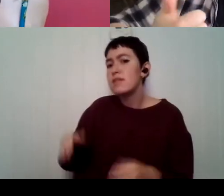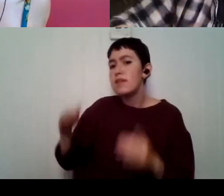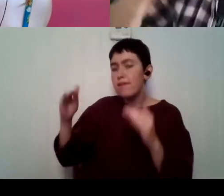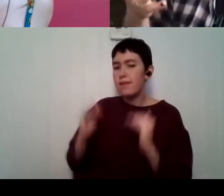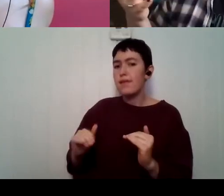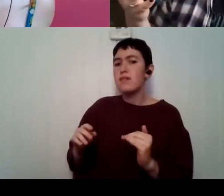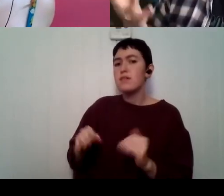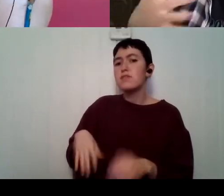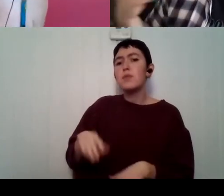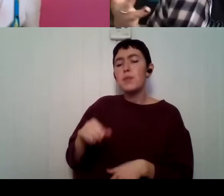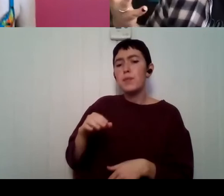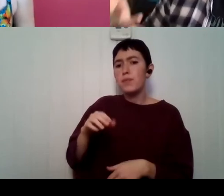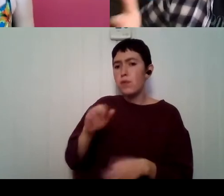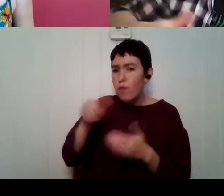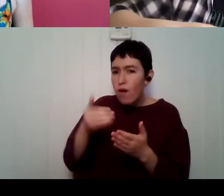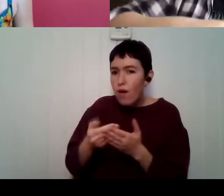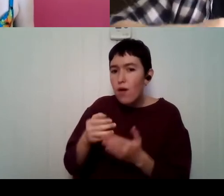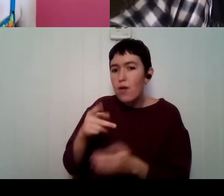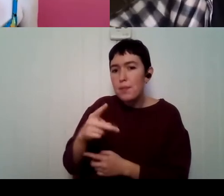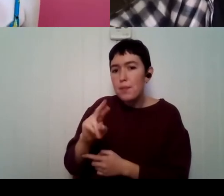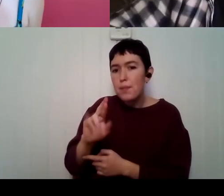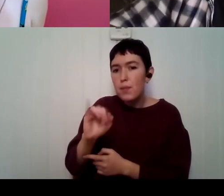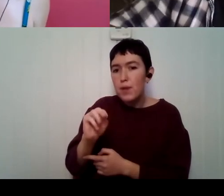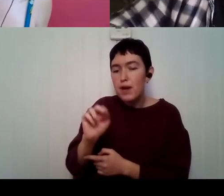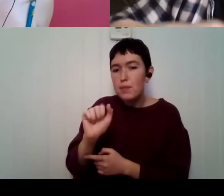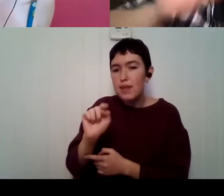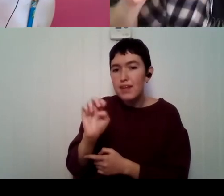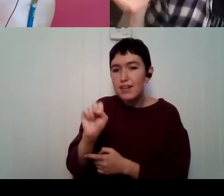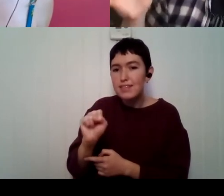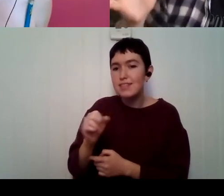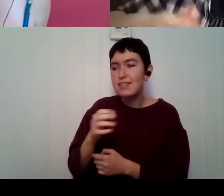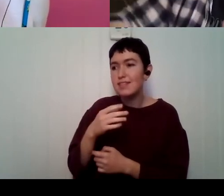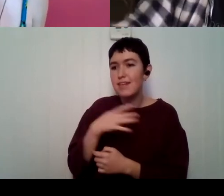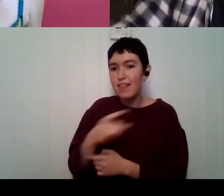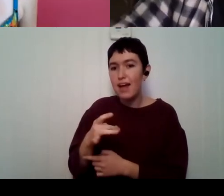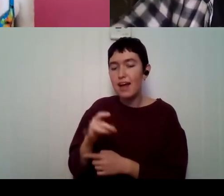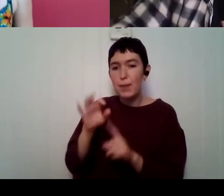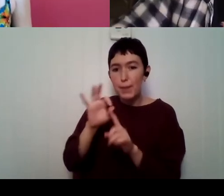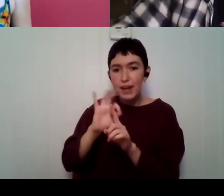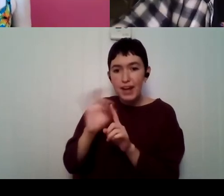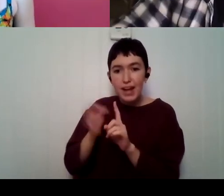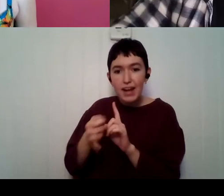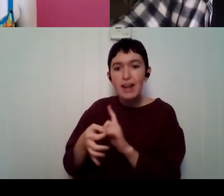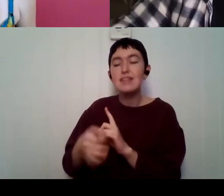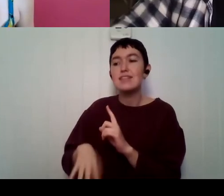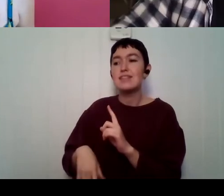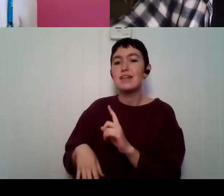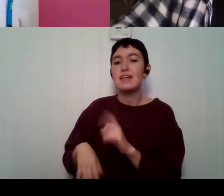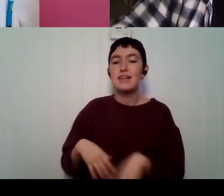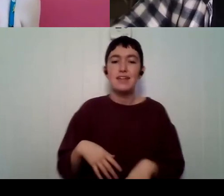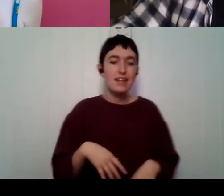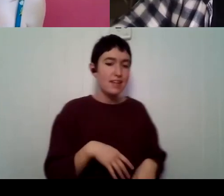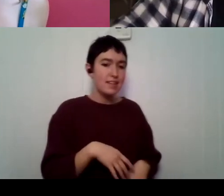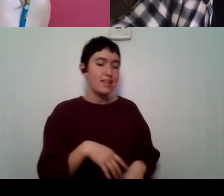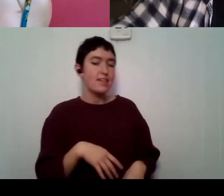like bananas? What do they generally eat? Like, so yeah, like, is it just varied depending on the species? It's a great question. First of all, I